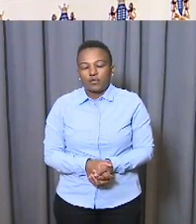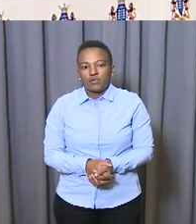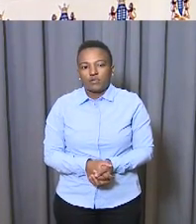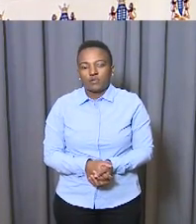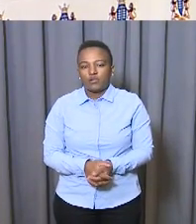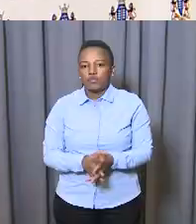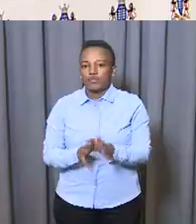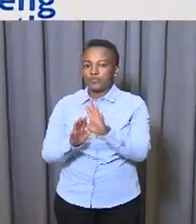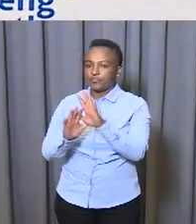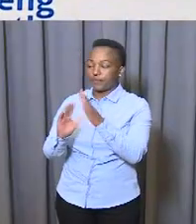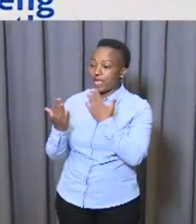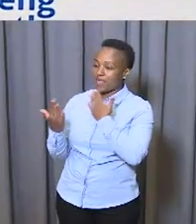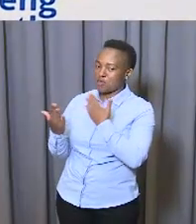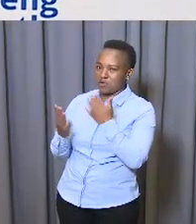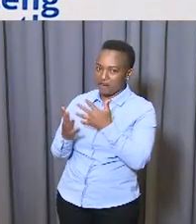thank you very much